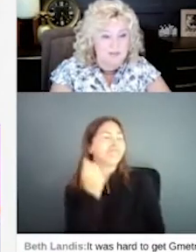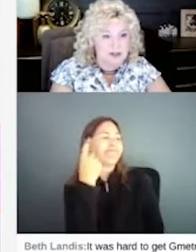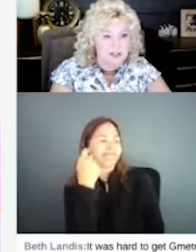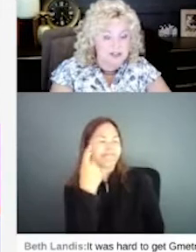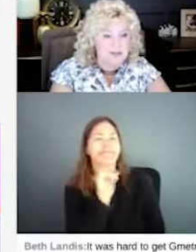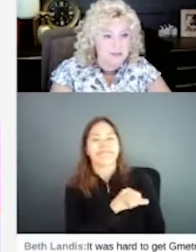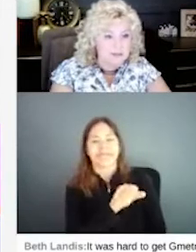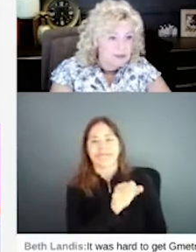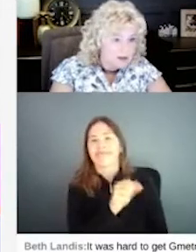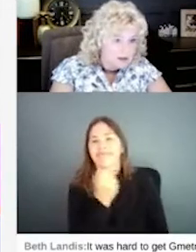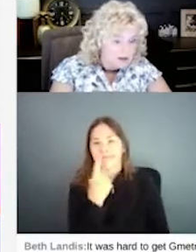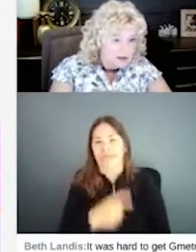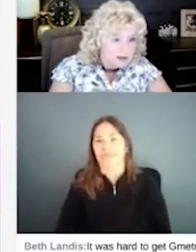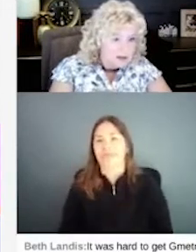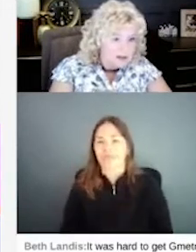Gotcha.